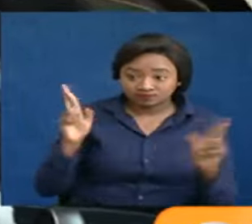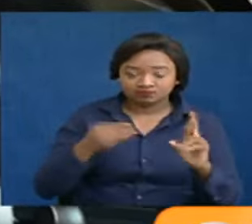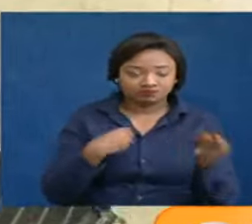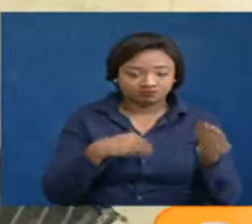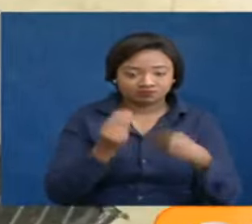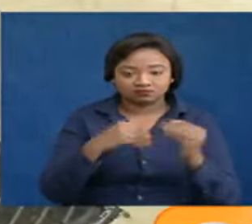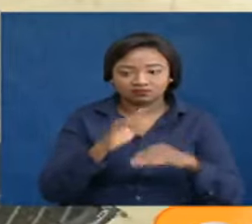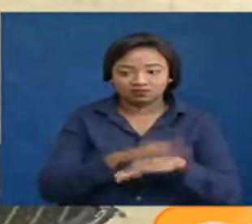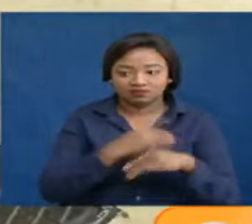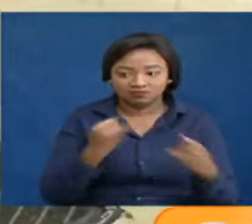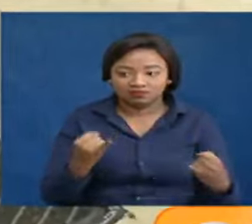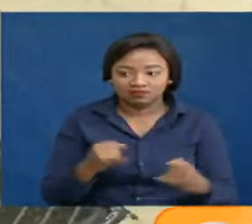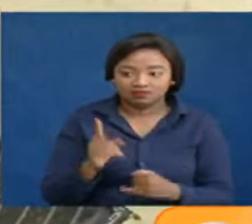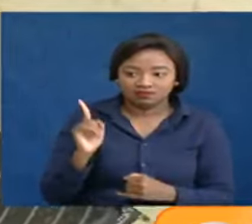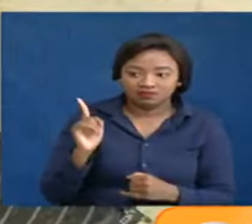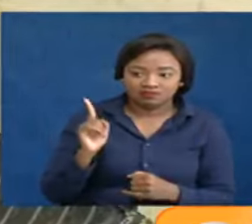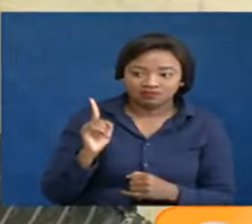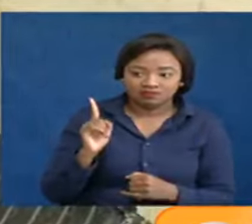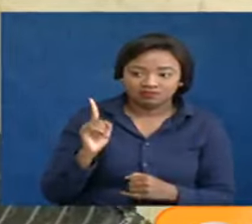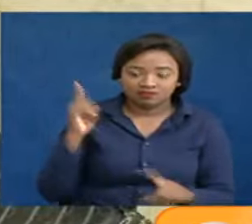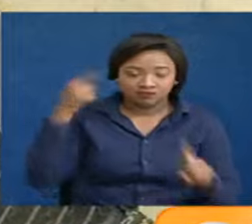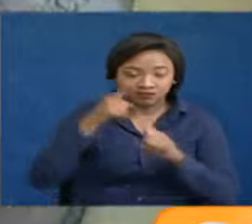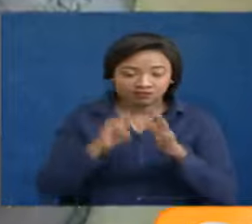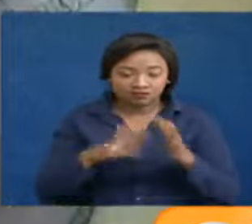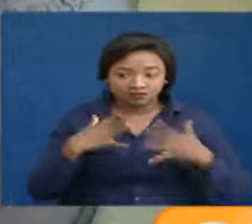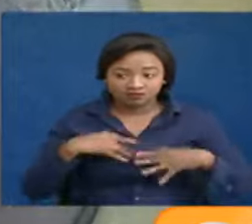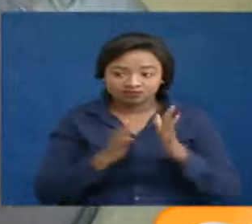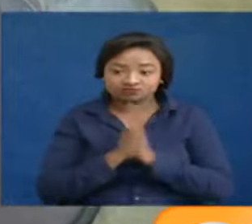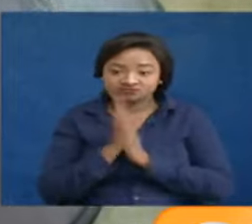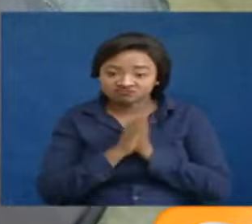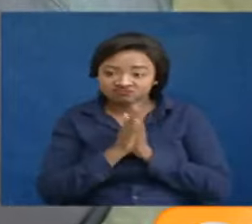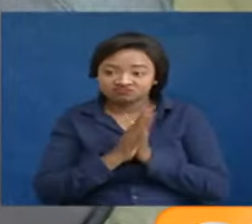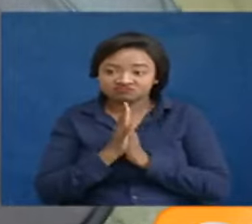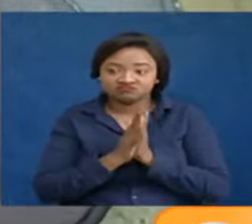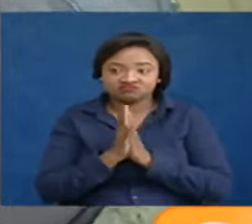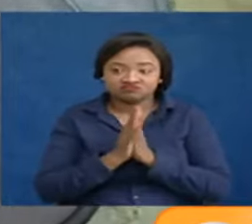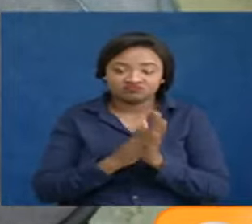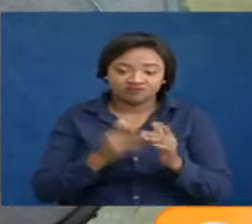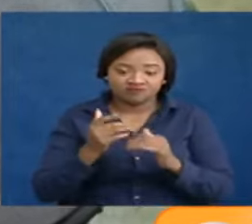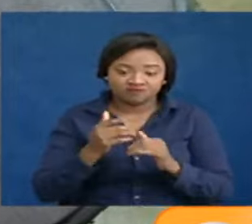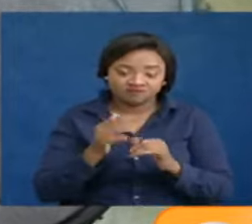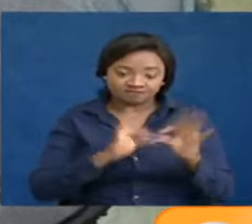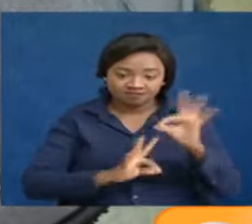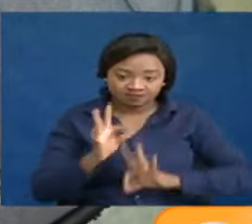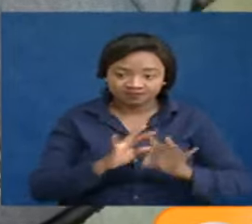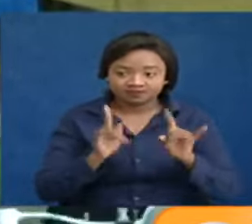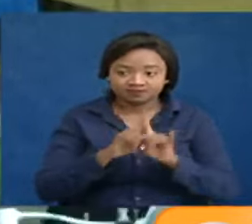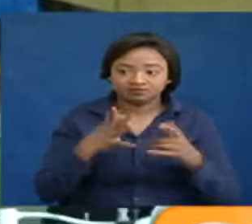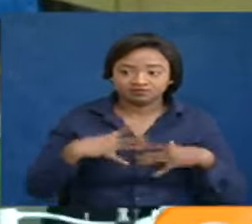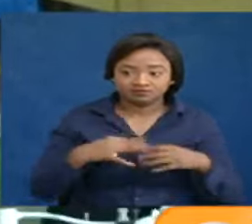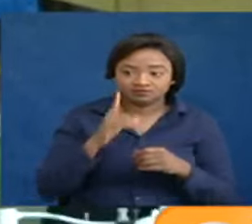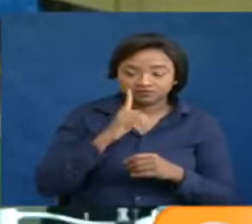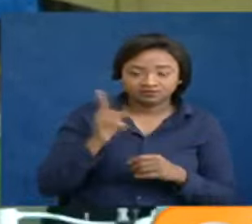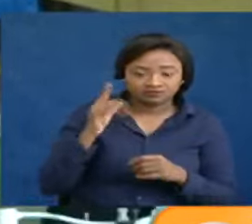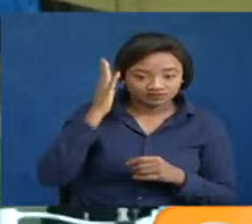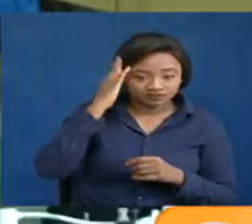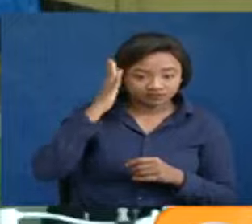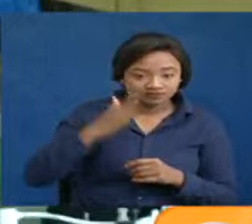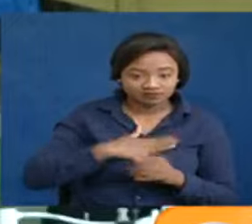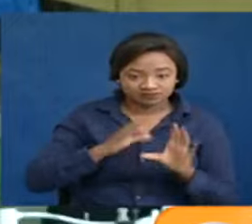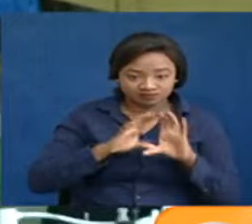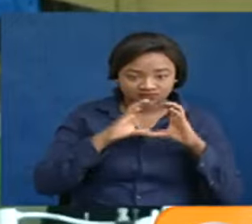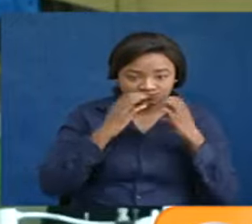mostly, particularly targeting fashion enthusiasts and environmentalists. So people who know what the world we're living in right